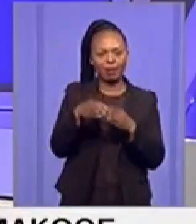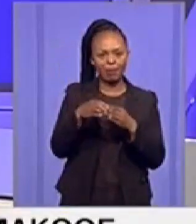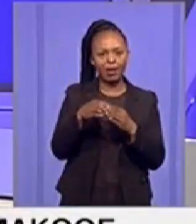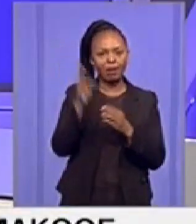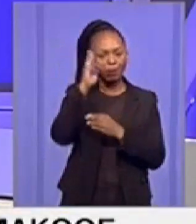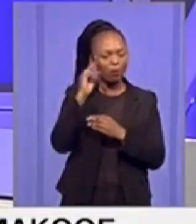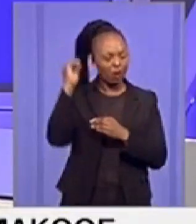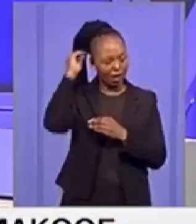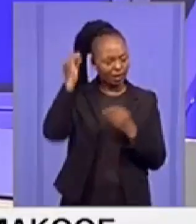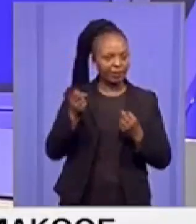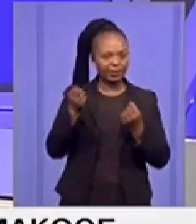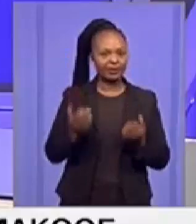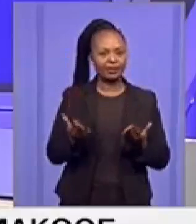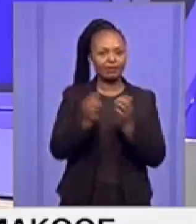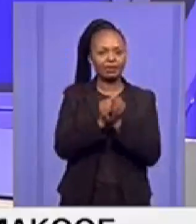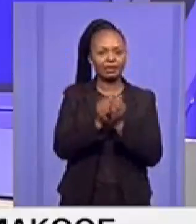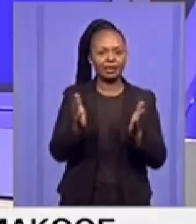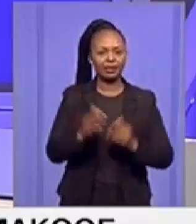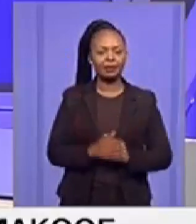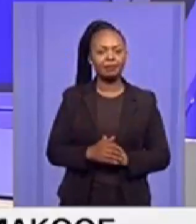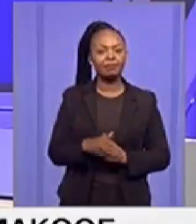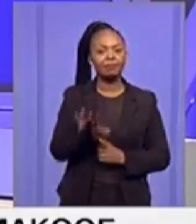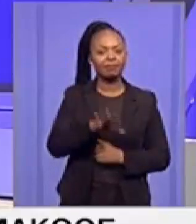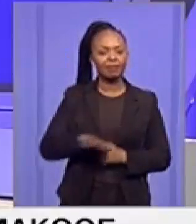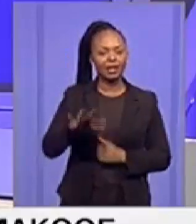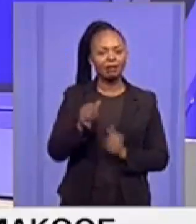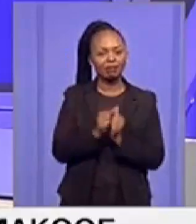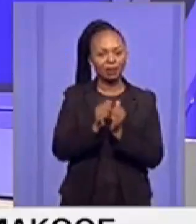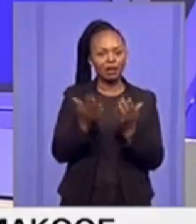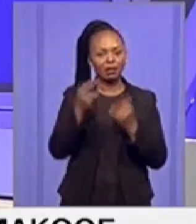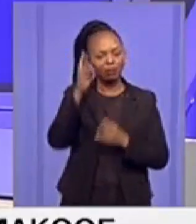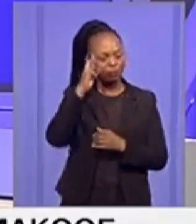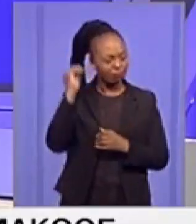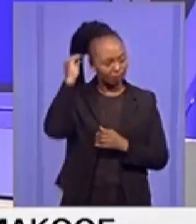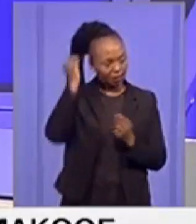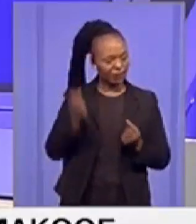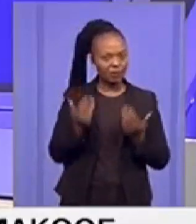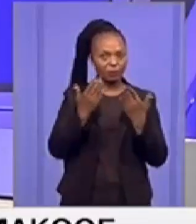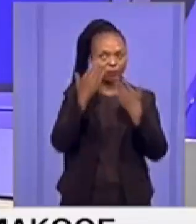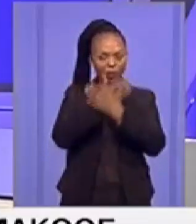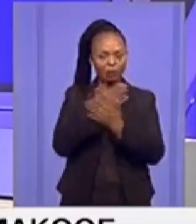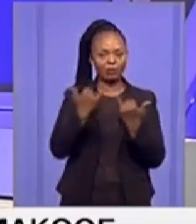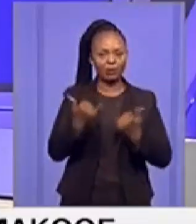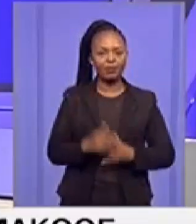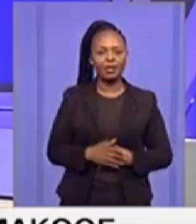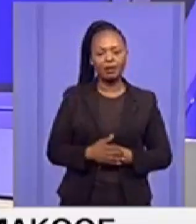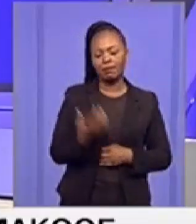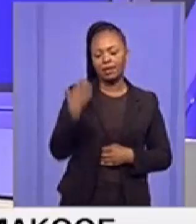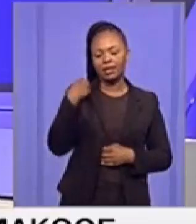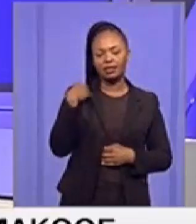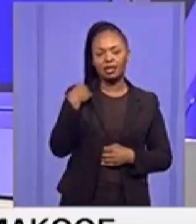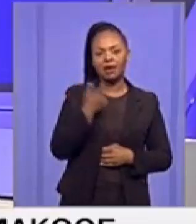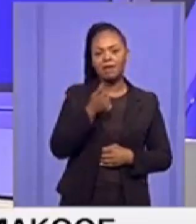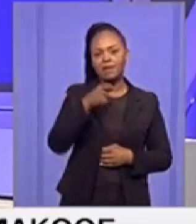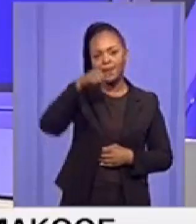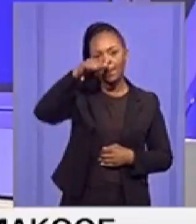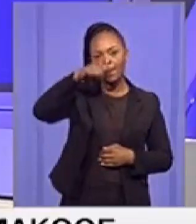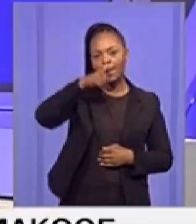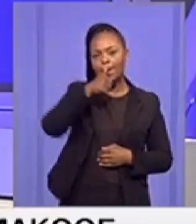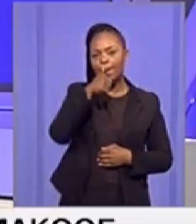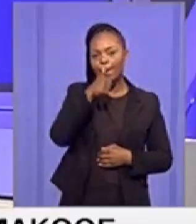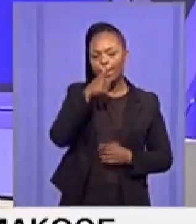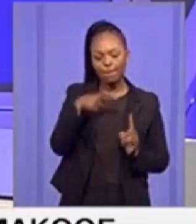le qadile. Ntlo ya ketso ya molao ya Free State e tshwara mosebetsi wa sehopotso thapameng ena. Ha maobane letona la thuto ya motheo Enje Motshega